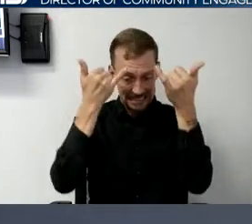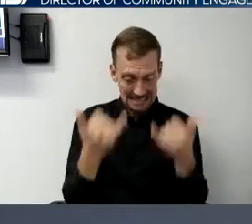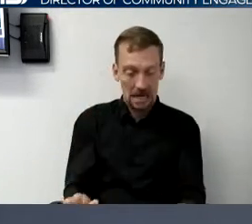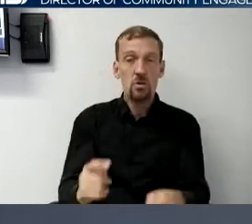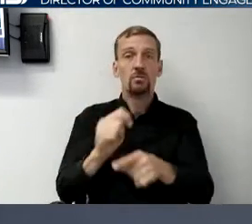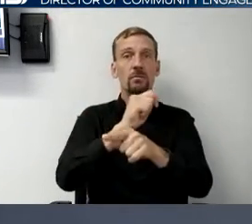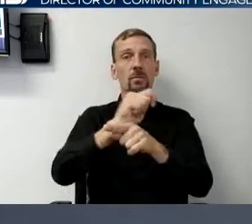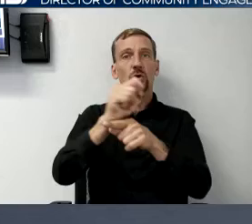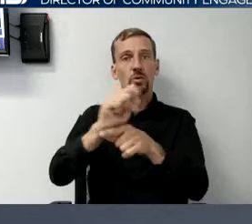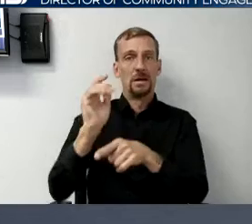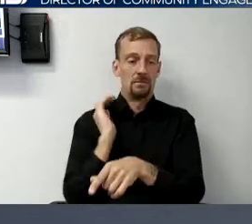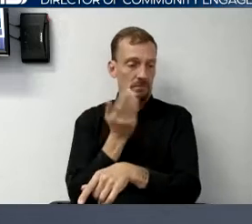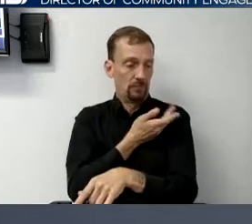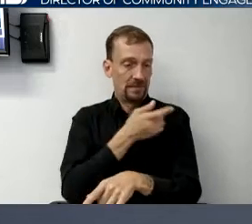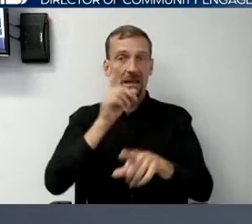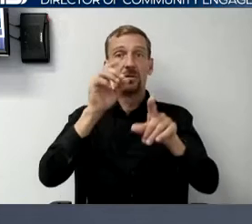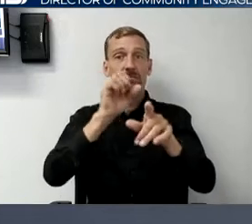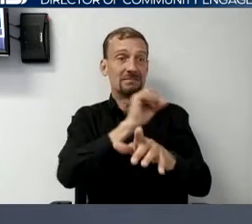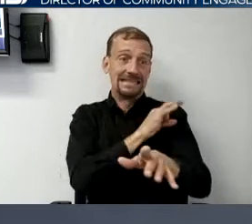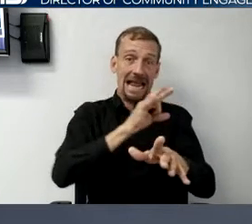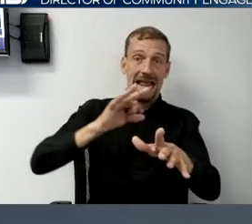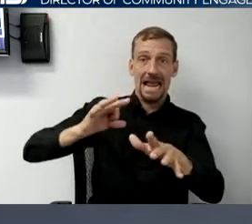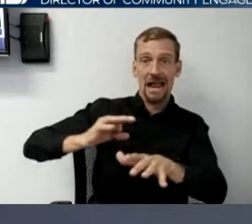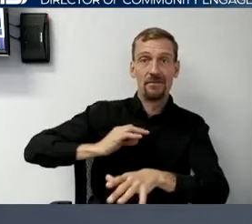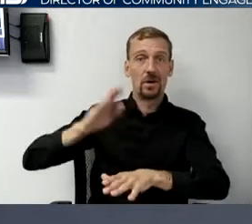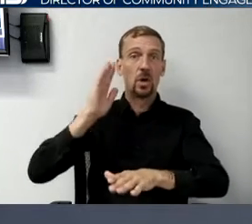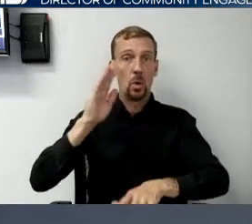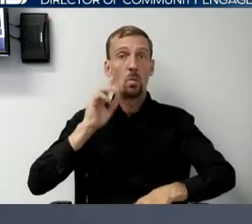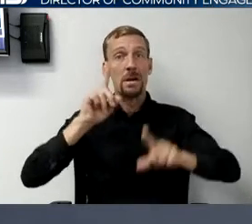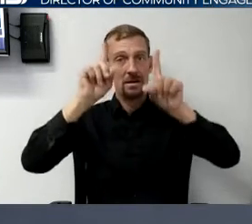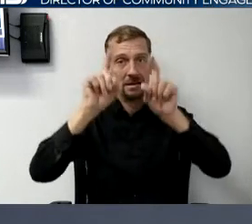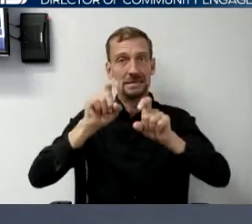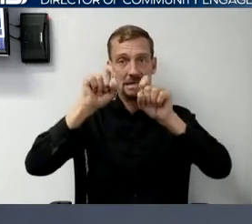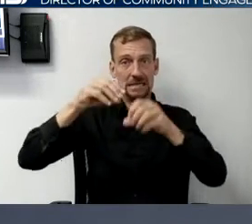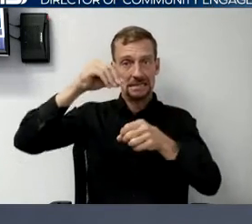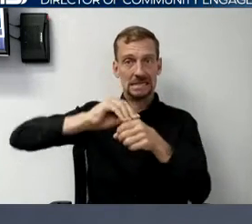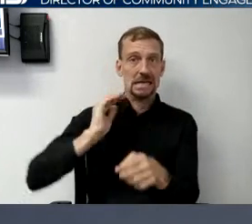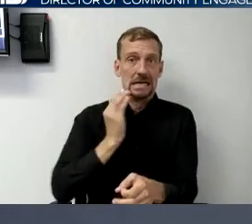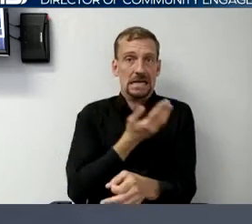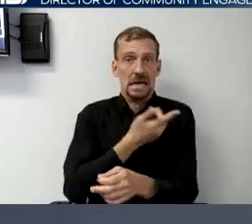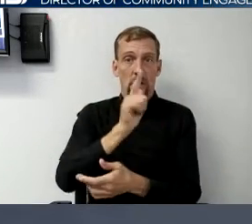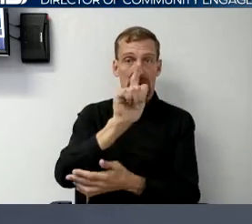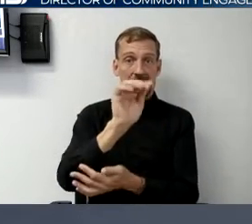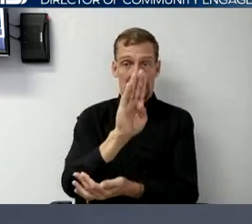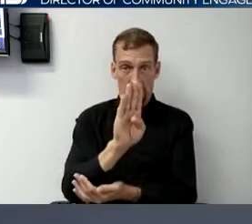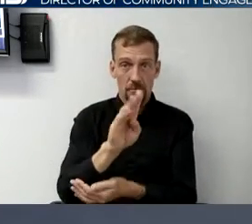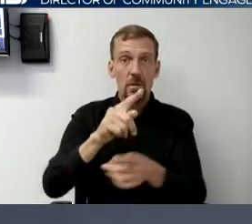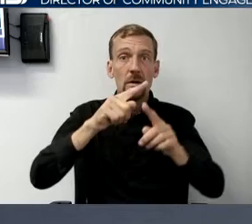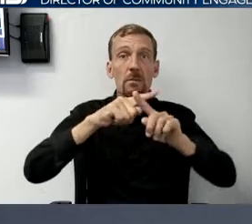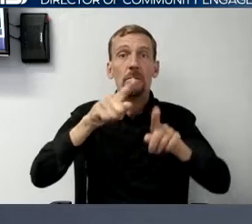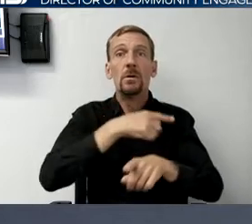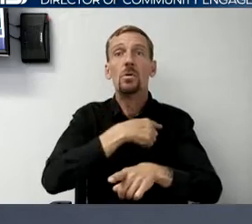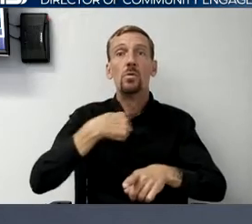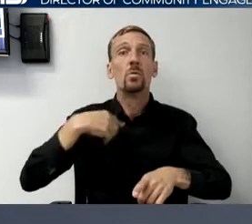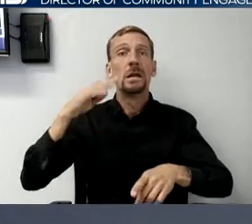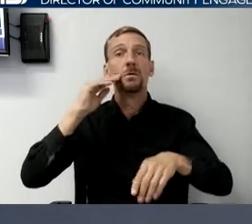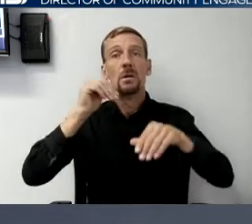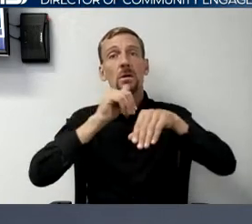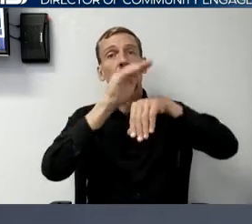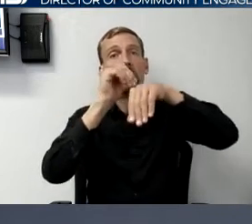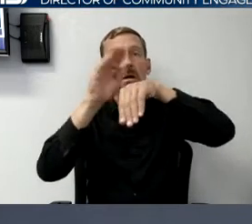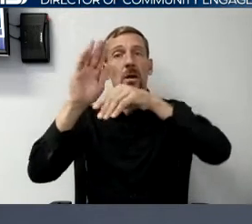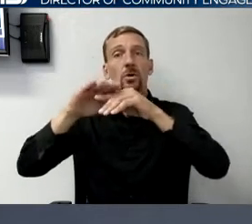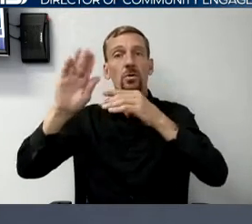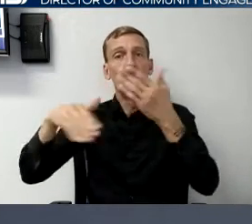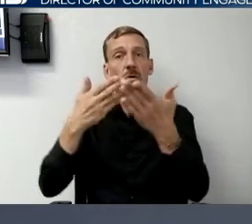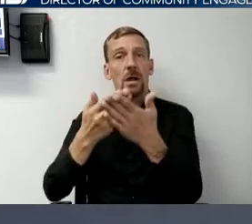The testing will take place in our laboratory, but we will deploy these analyzers out to all